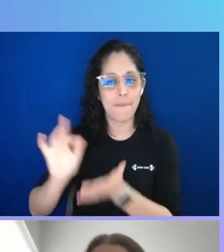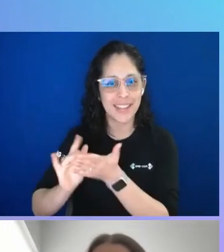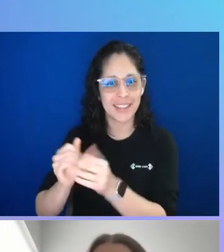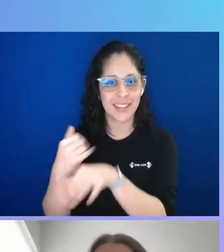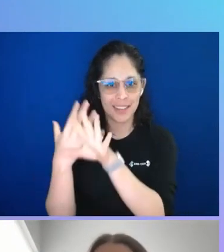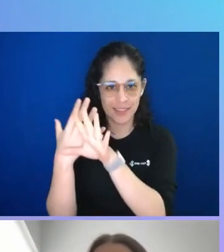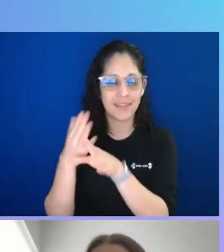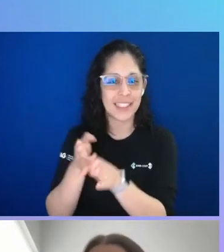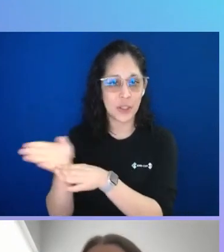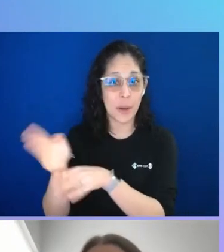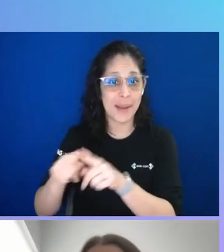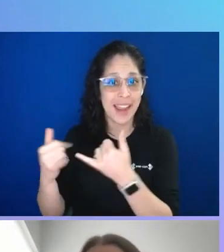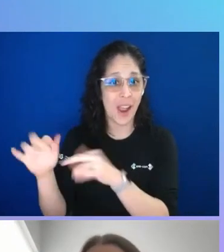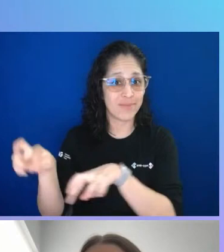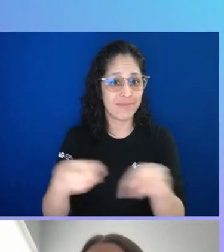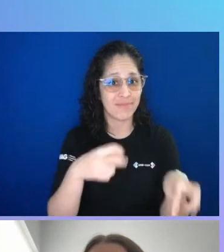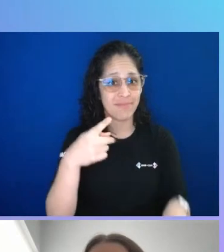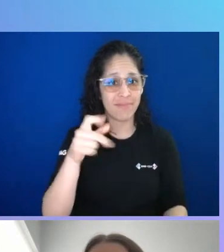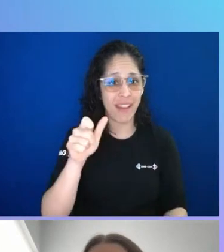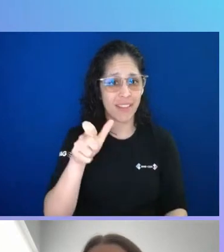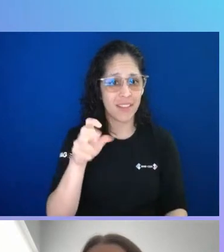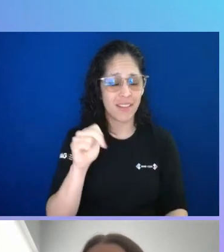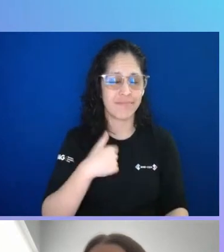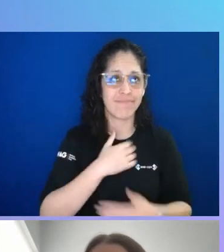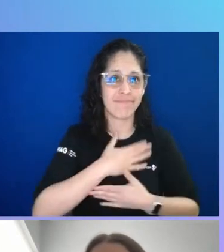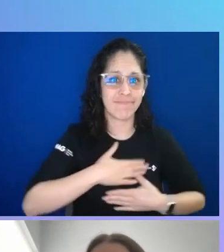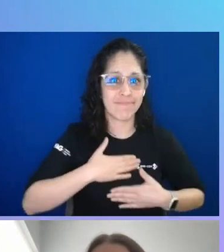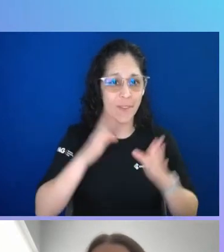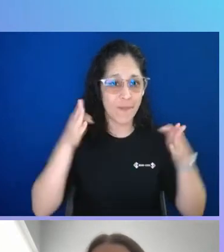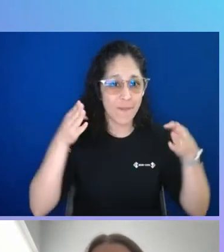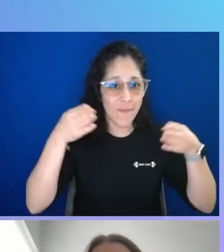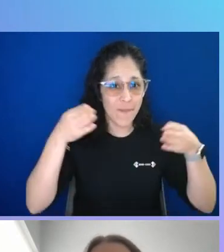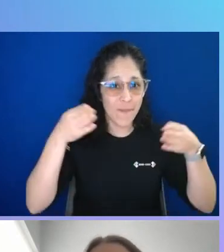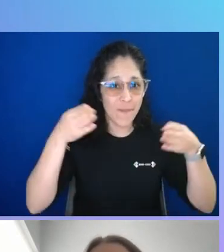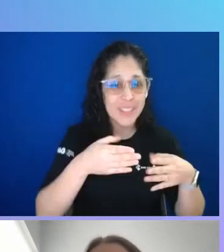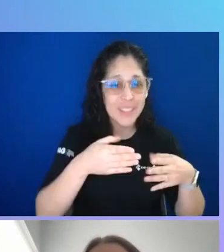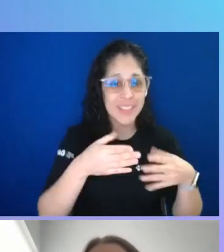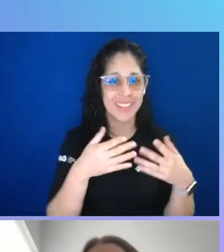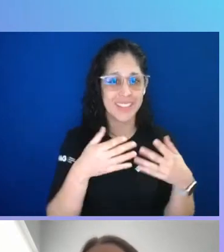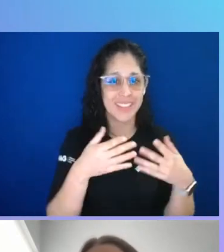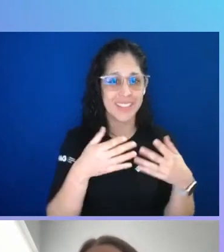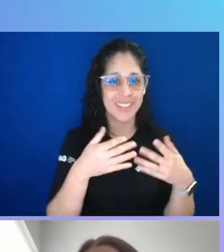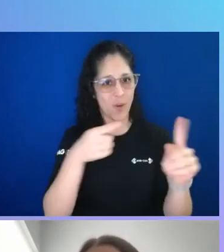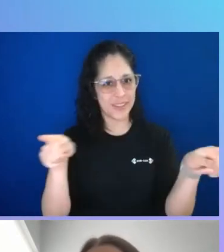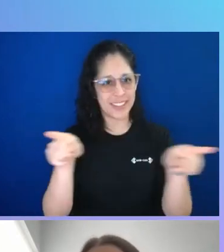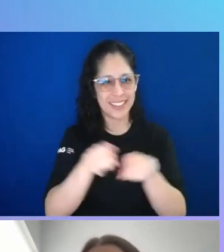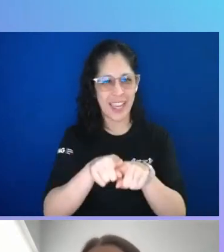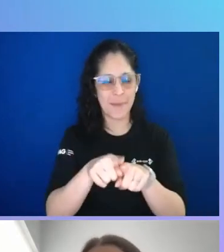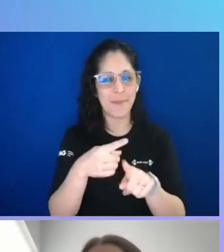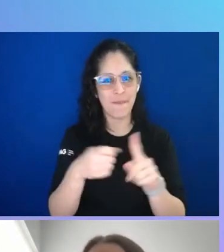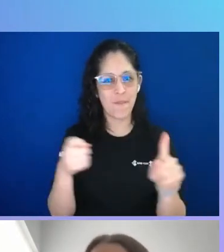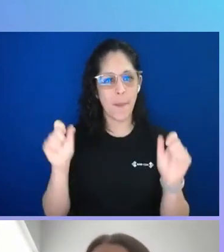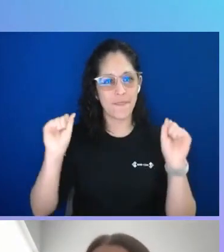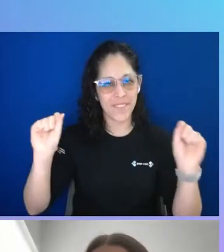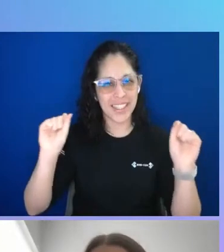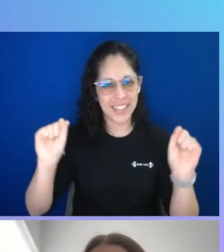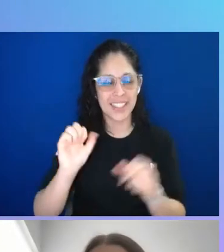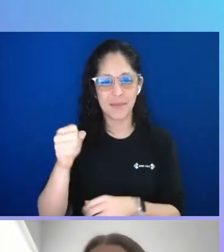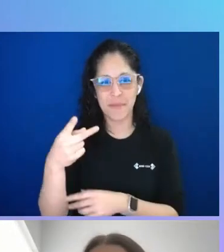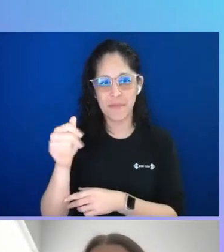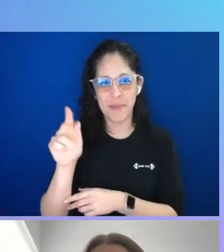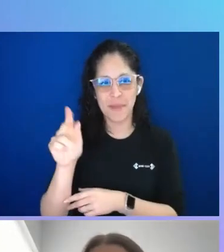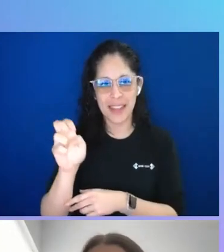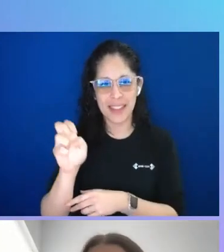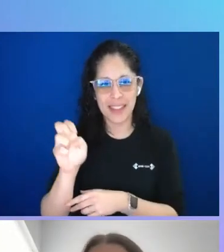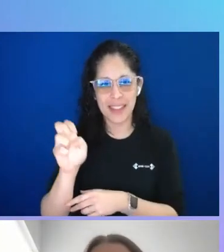be at Peloton now where I'm able to focus more on that goal, but in the fitness space. And then in my free time, I love all things outdoor.